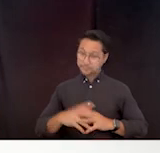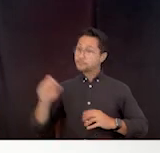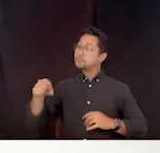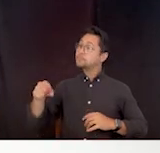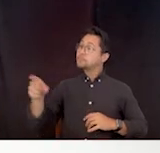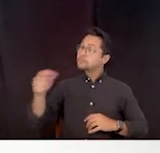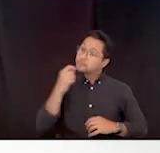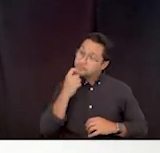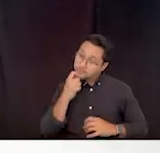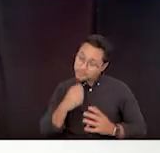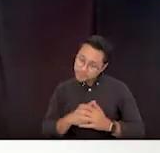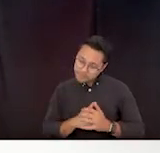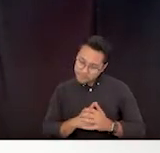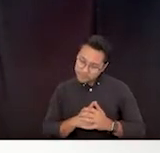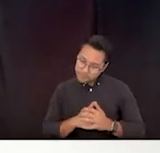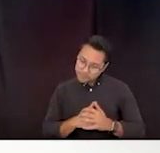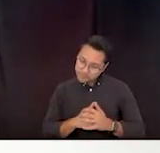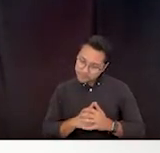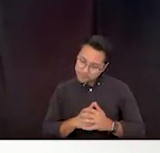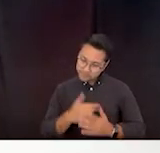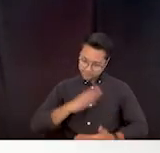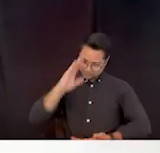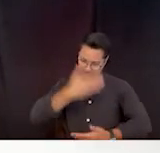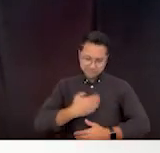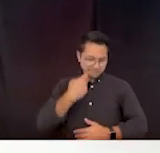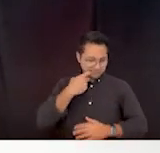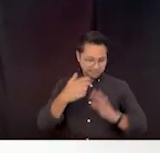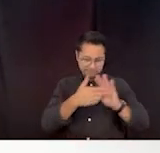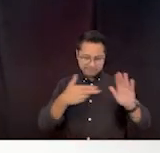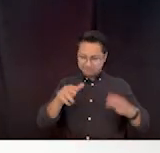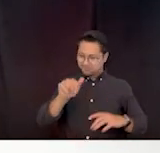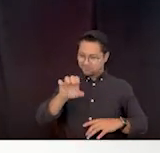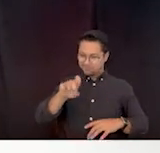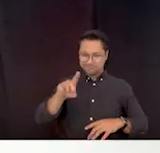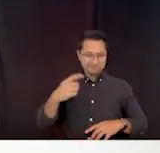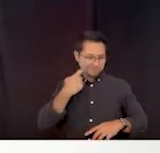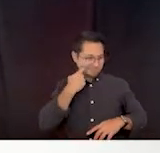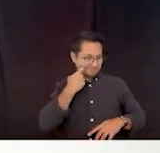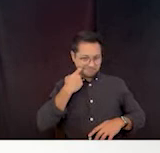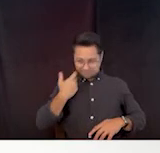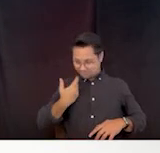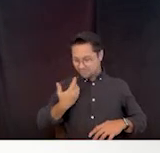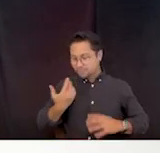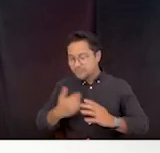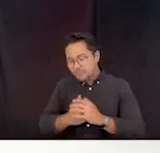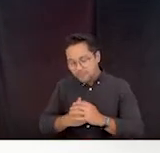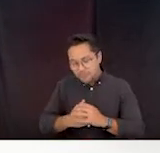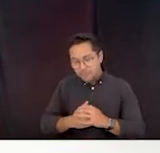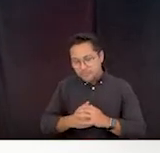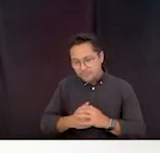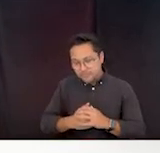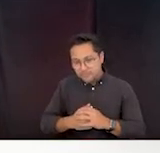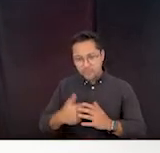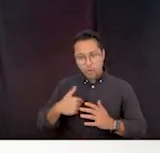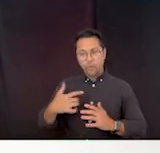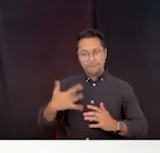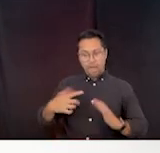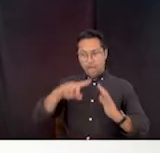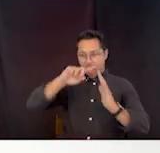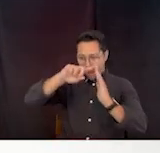Yes. Just our son was just diagnosed with ASD the other day, so we're really like fell down the rabbit hole